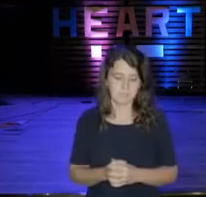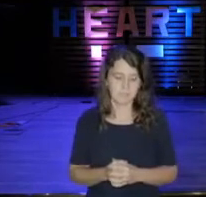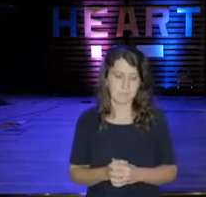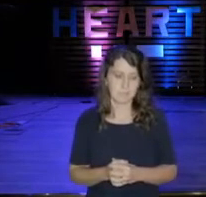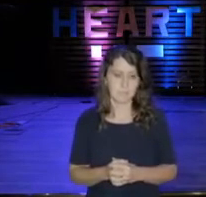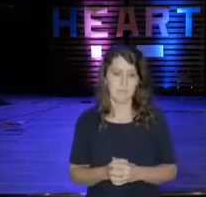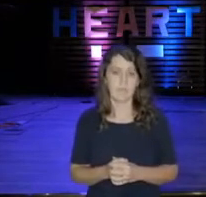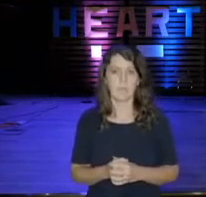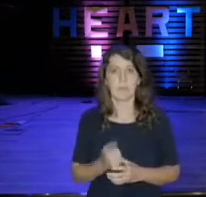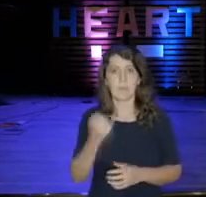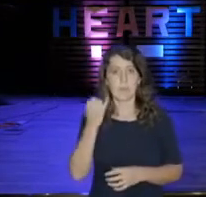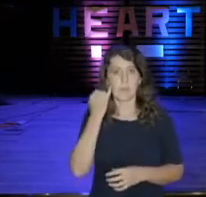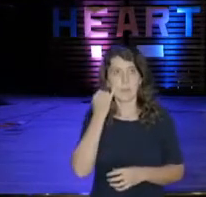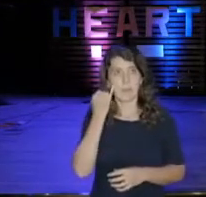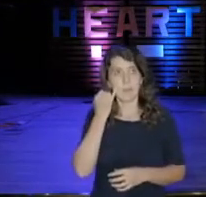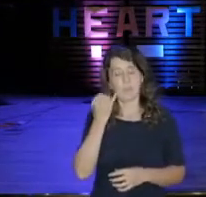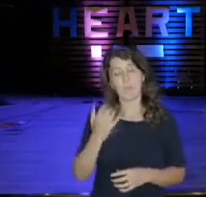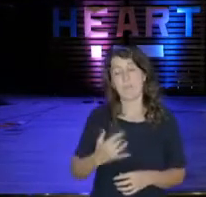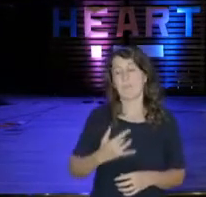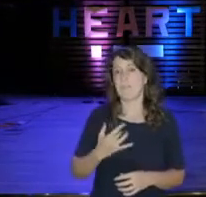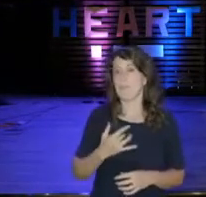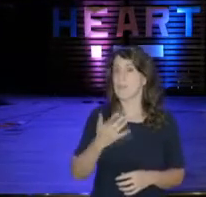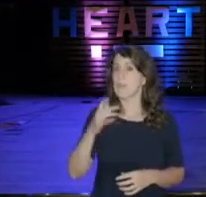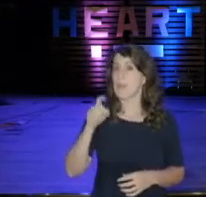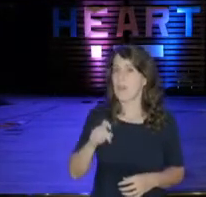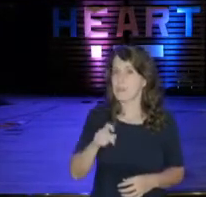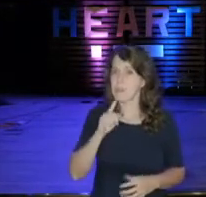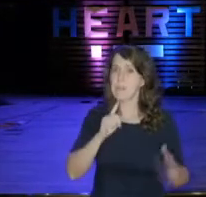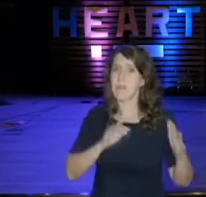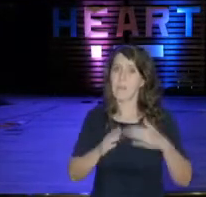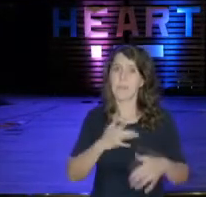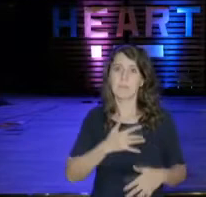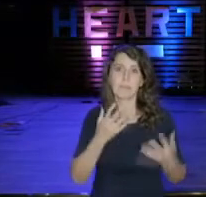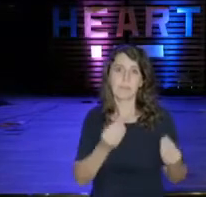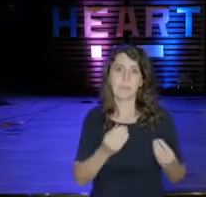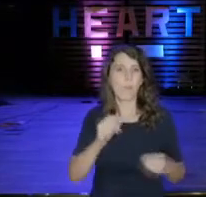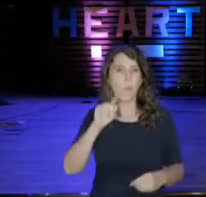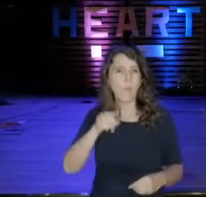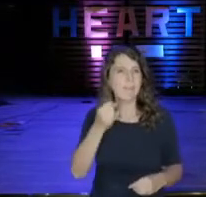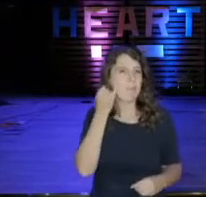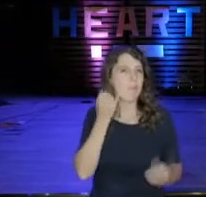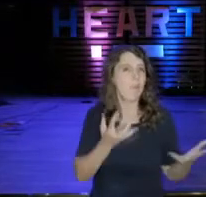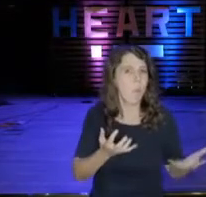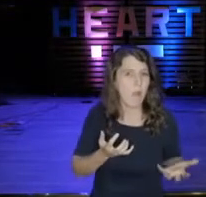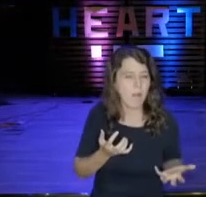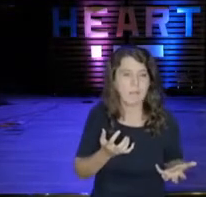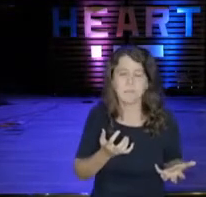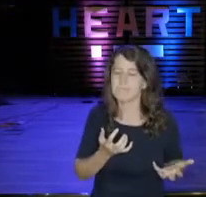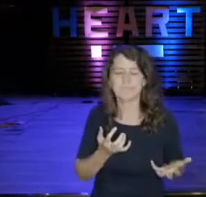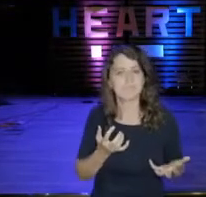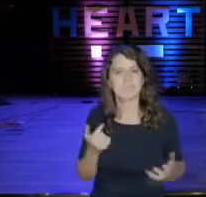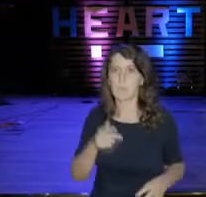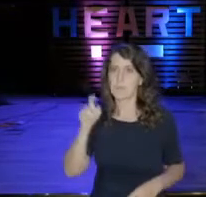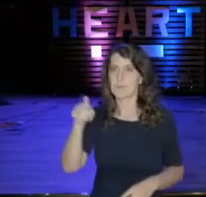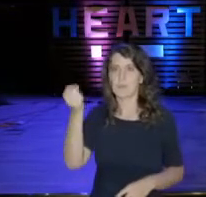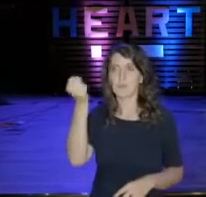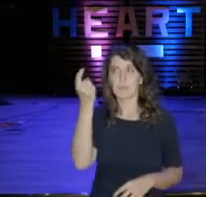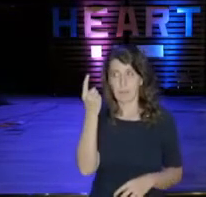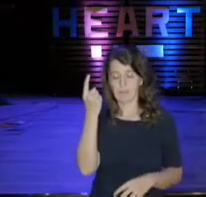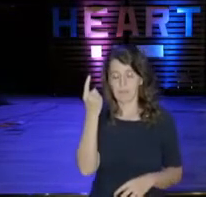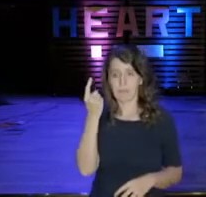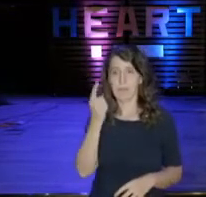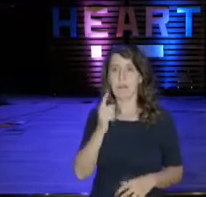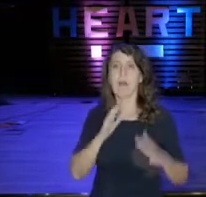gentle when we feel like we ought to be humble and gentle? No, Christians need to understand that being